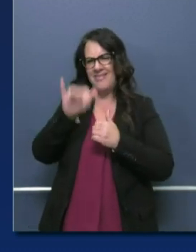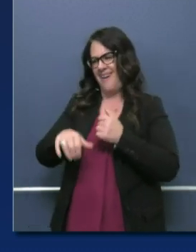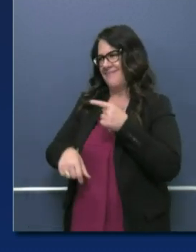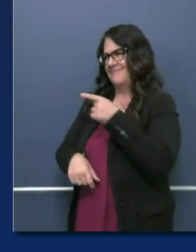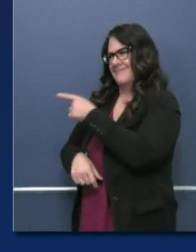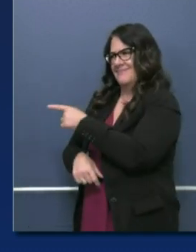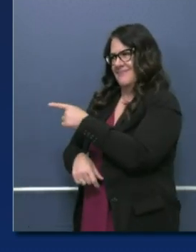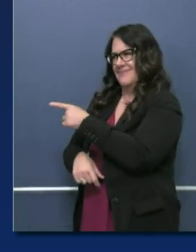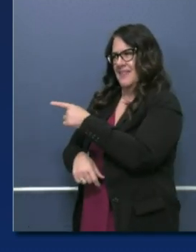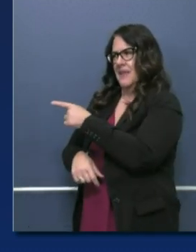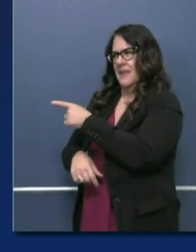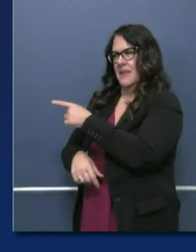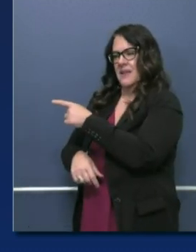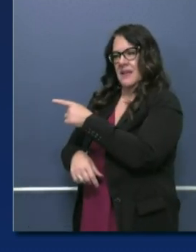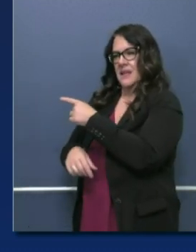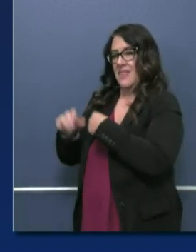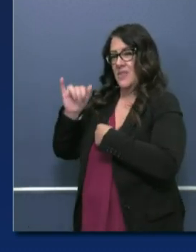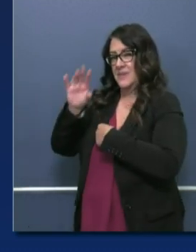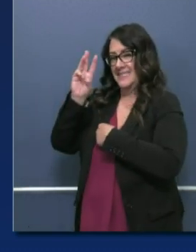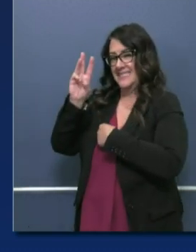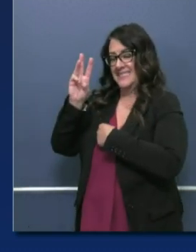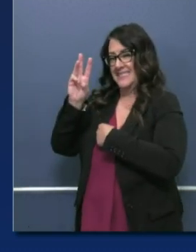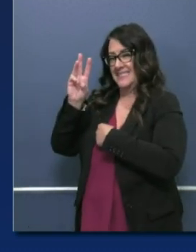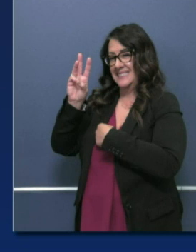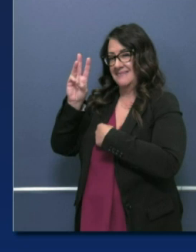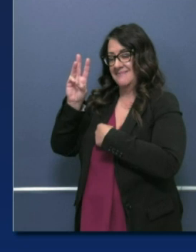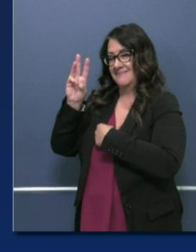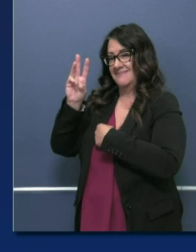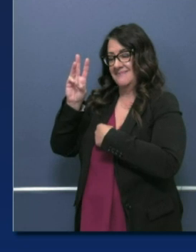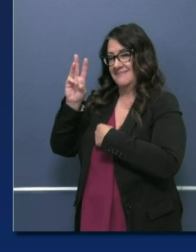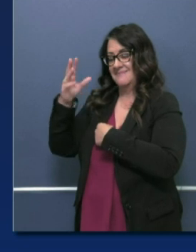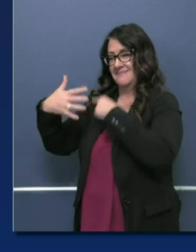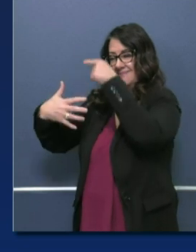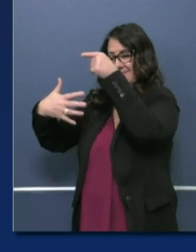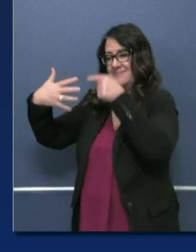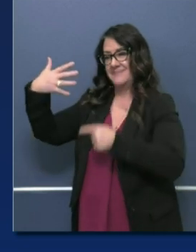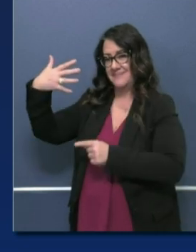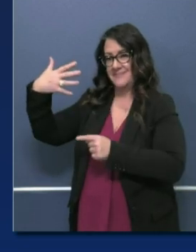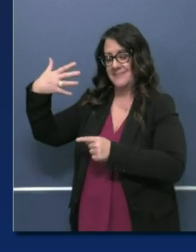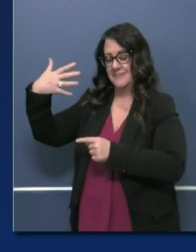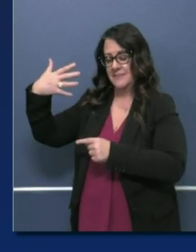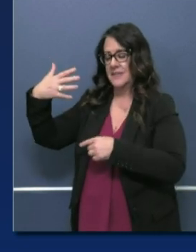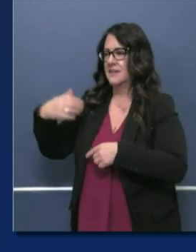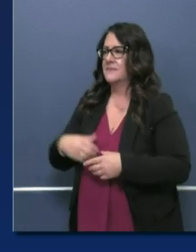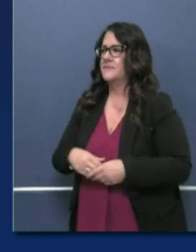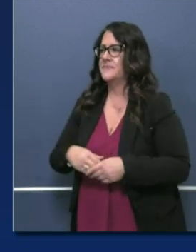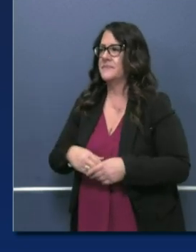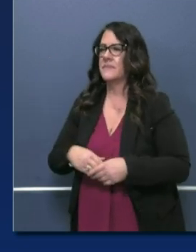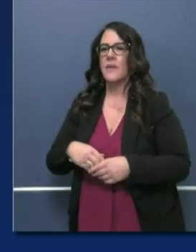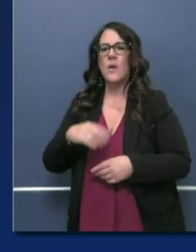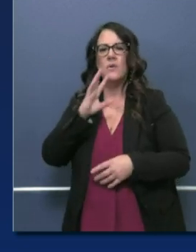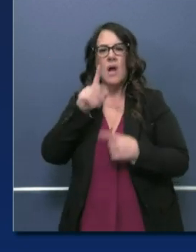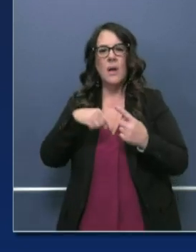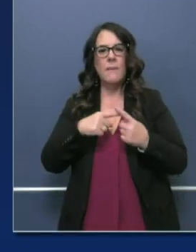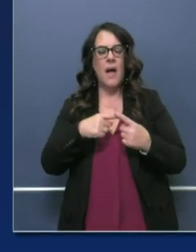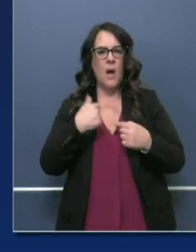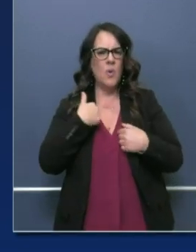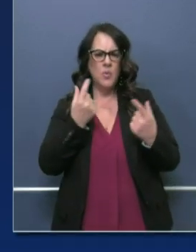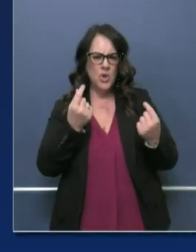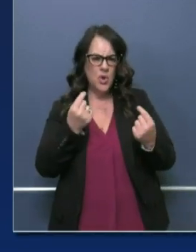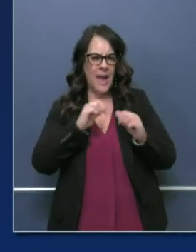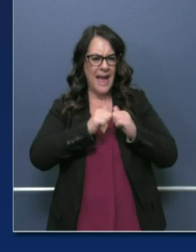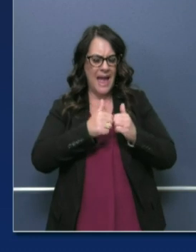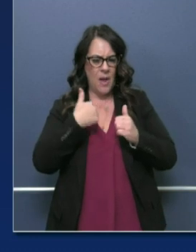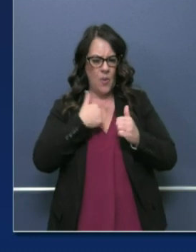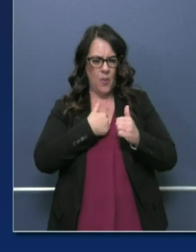specific metrics related to those indicators that are particularly important as we talk about moving from stage 1 to stage 2. So